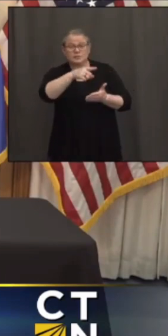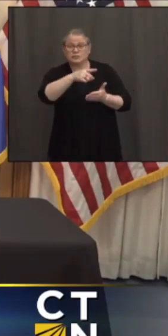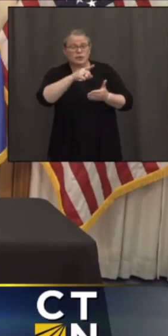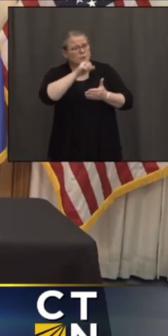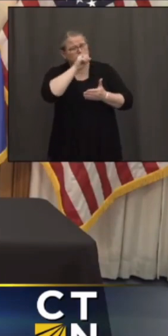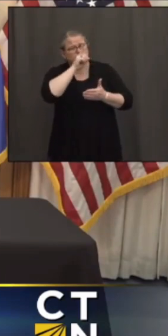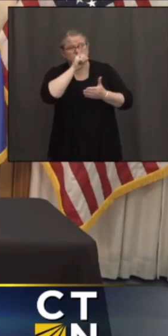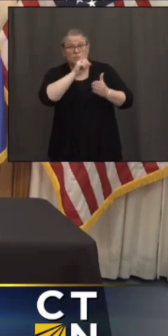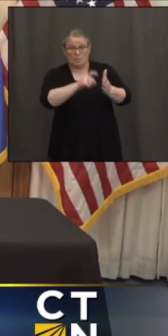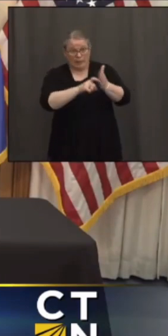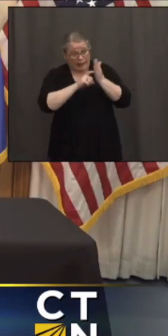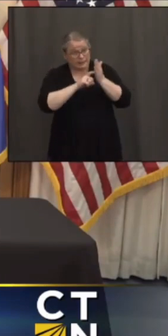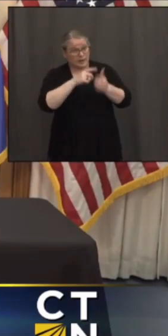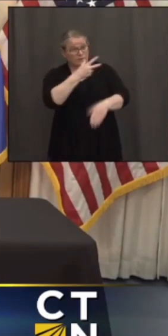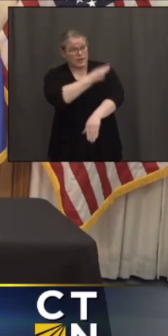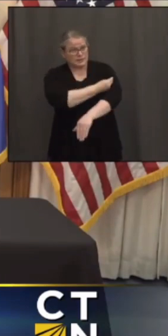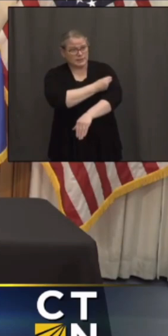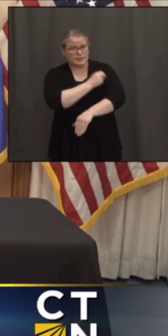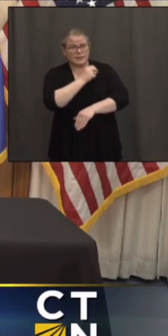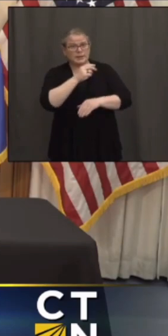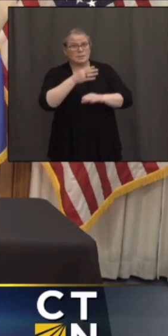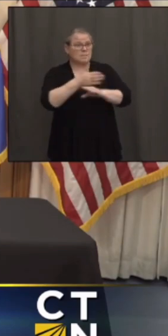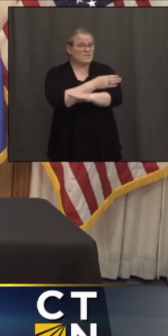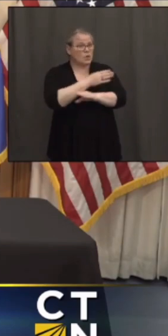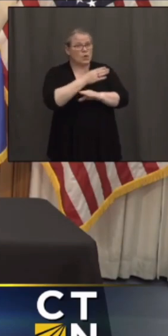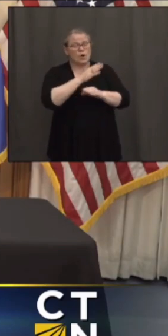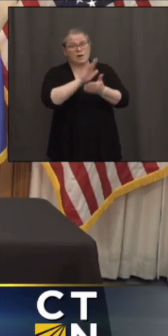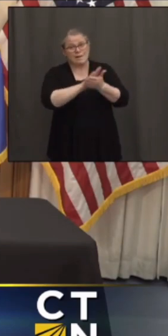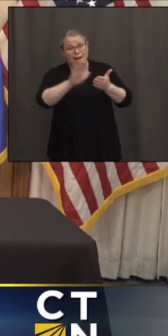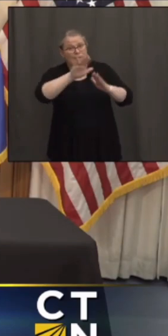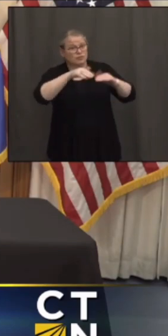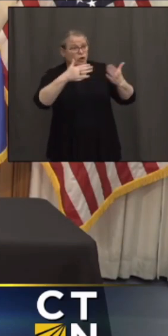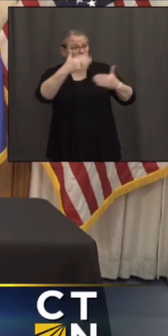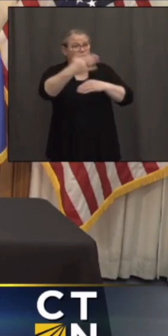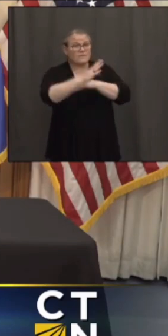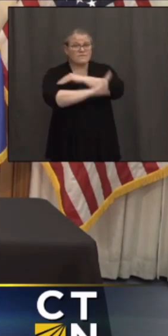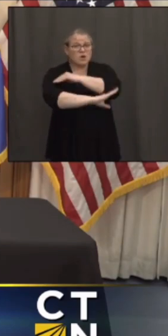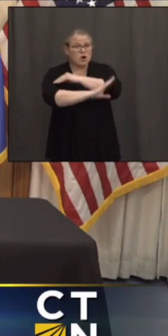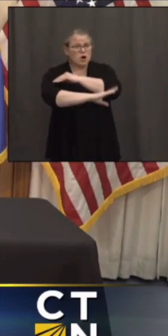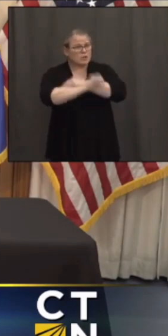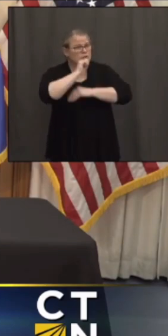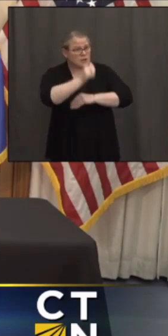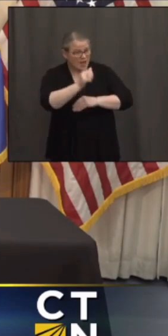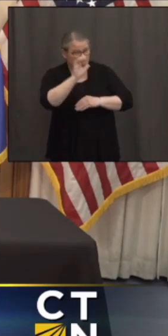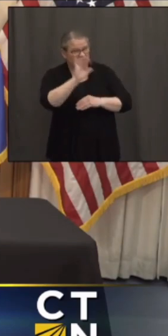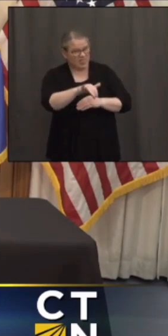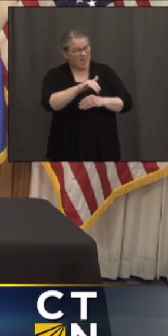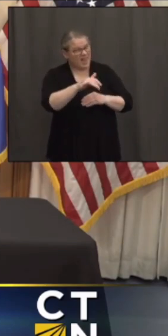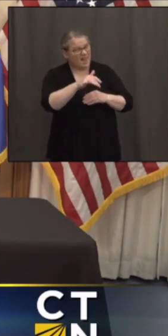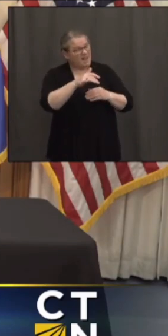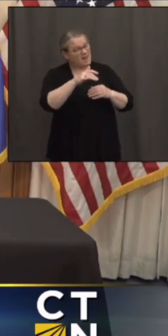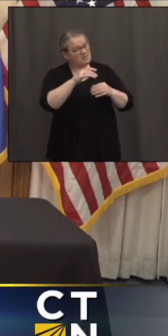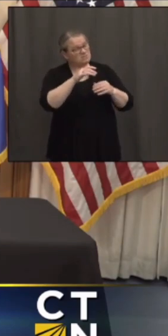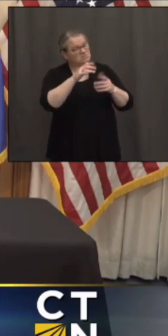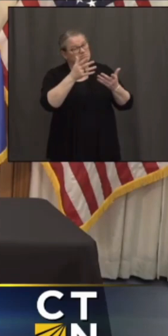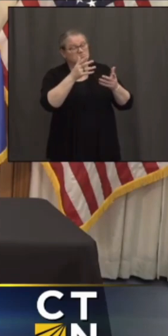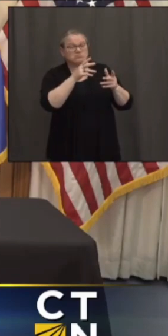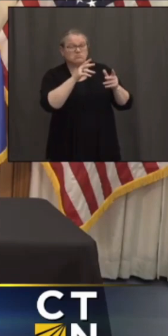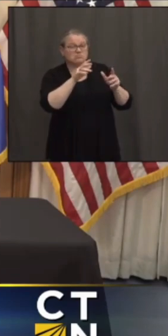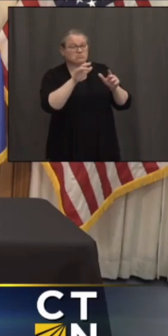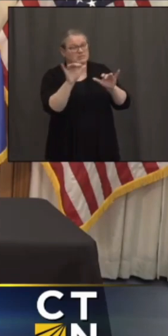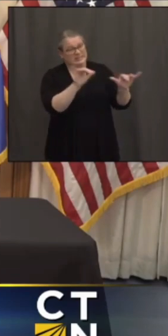or mandating that they have the vaccine before going back, is part of that to remain consistent with the other things that were announced